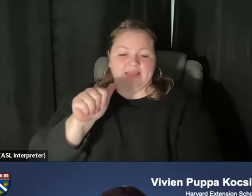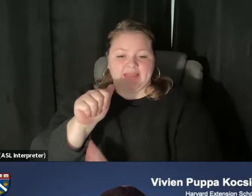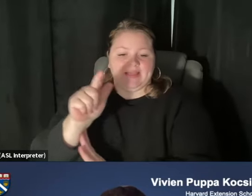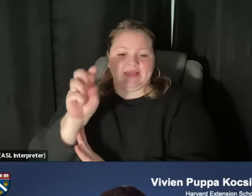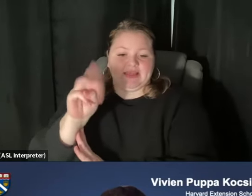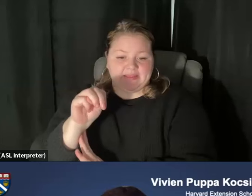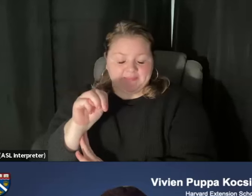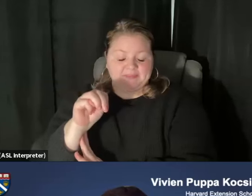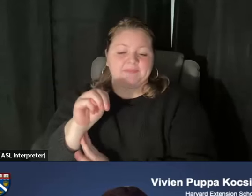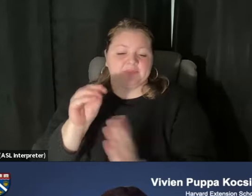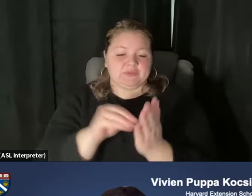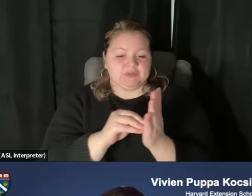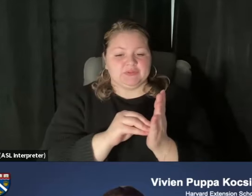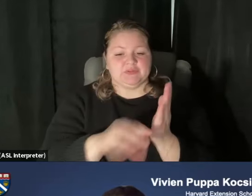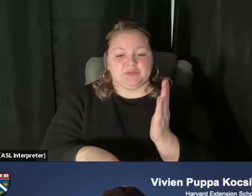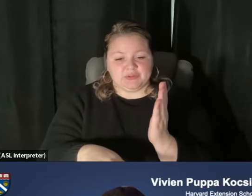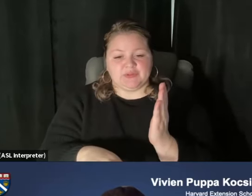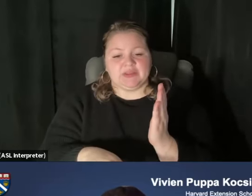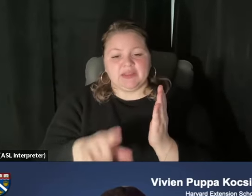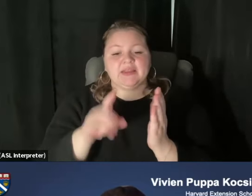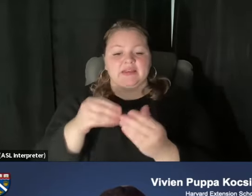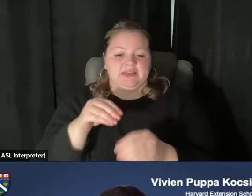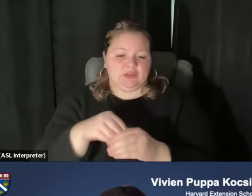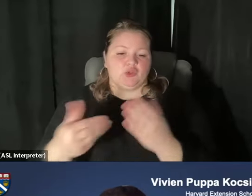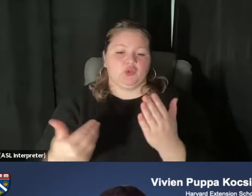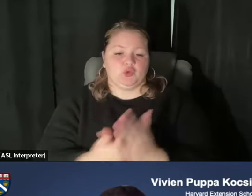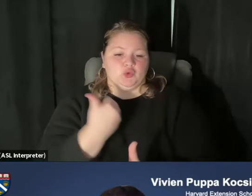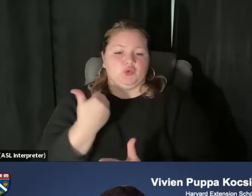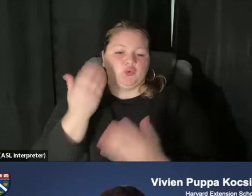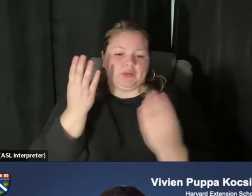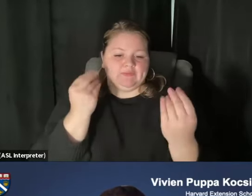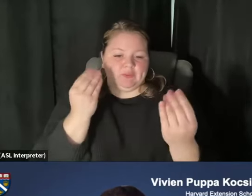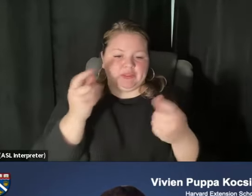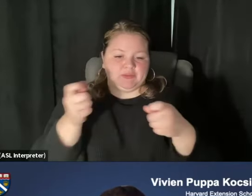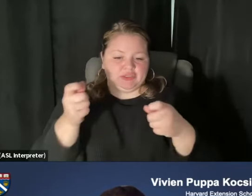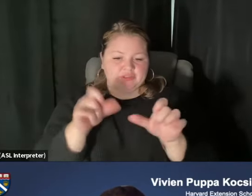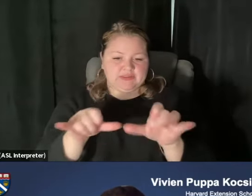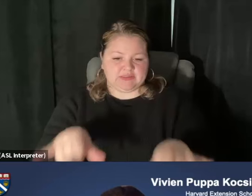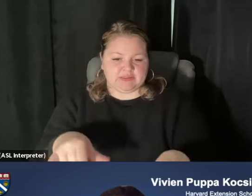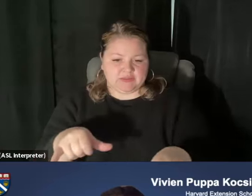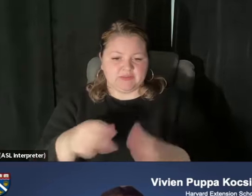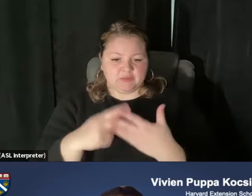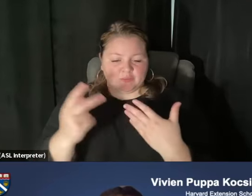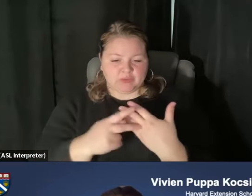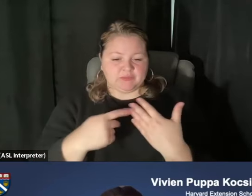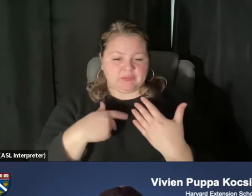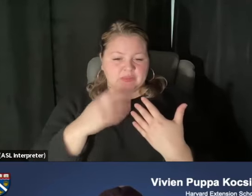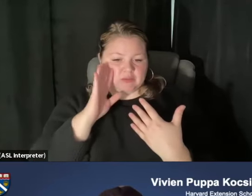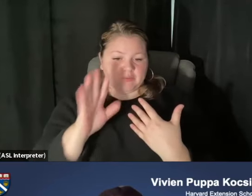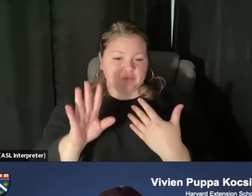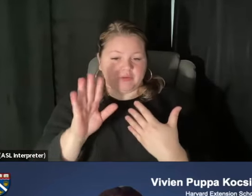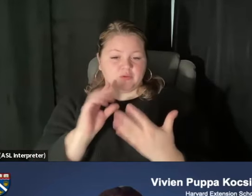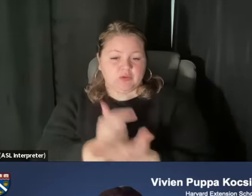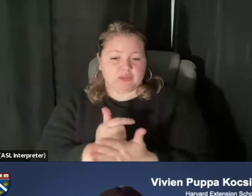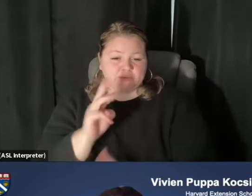information management systems, and I've transitioned to the new program. And I anticipate graduating in May 2025. And I also want to